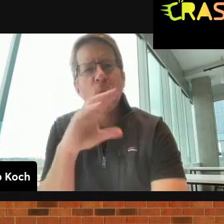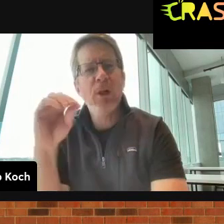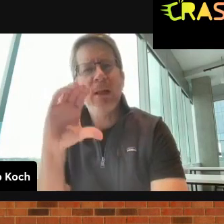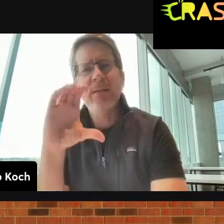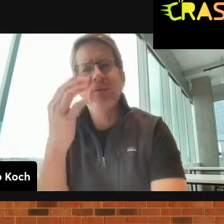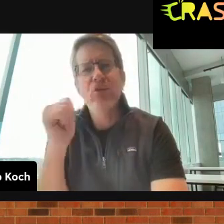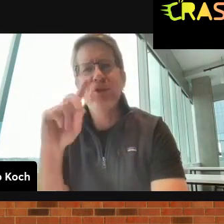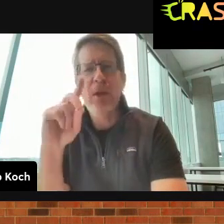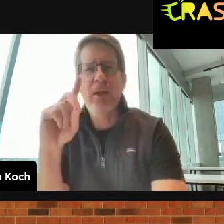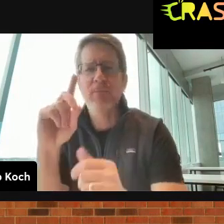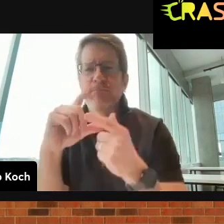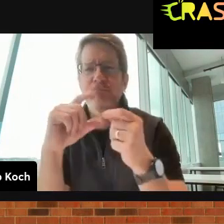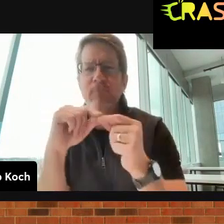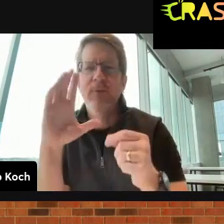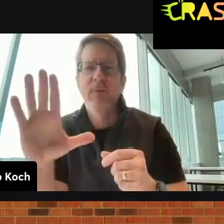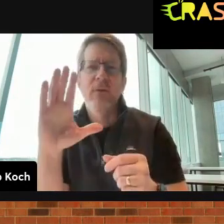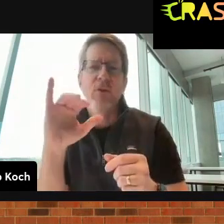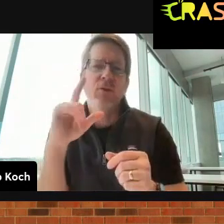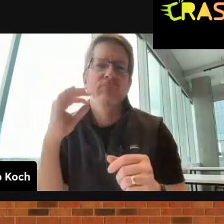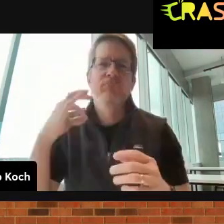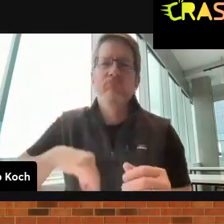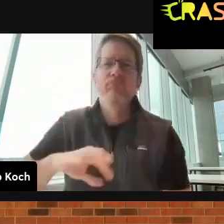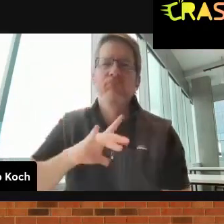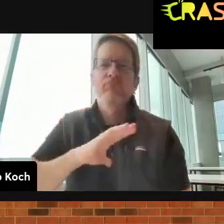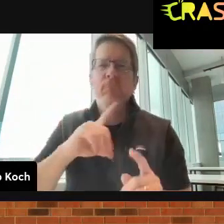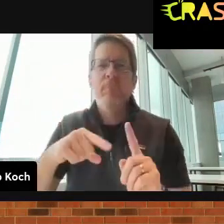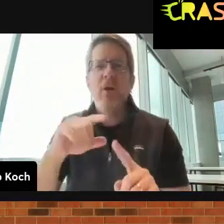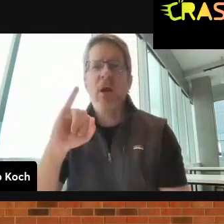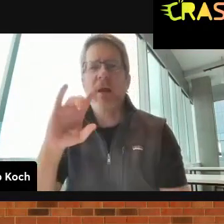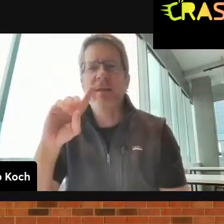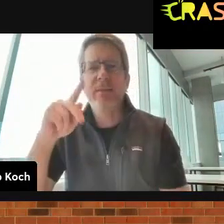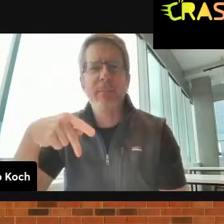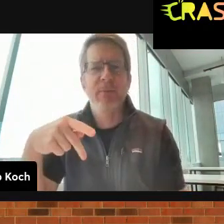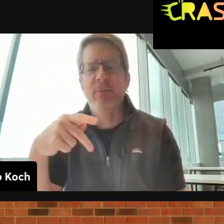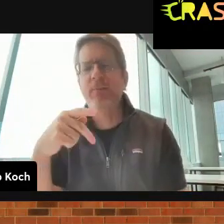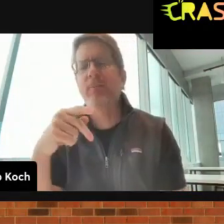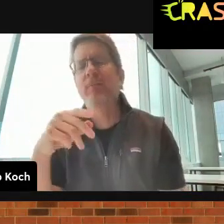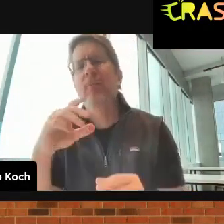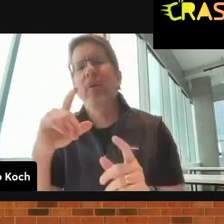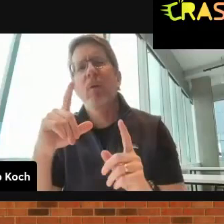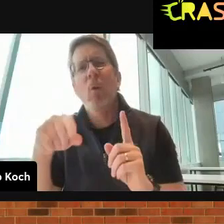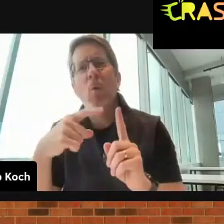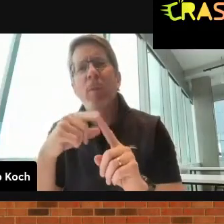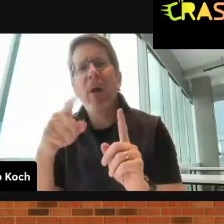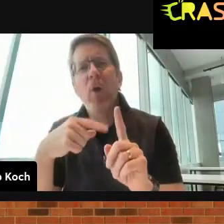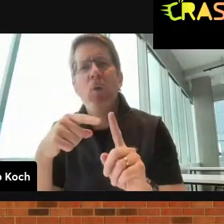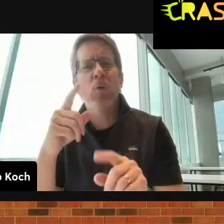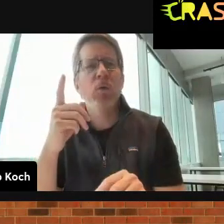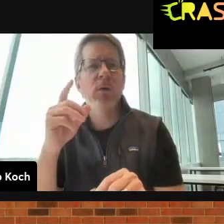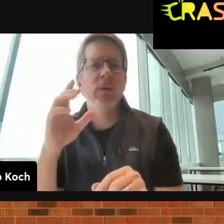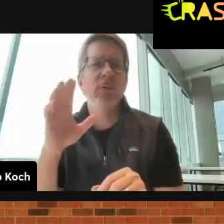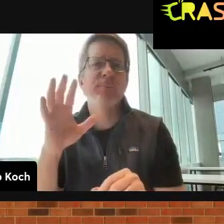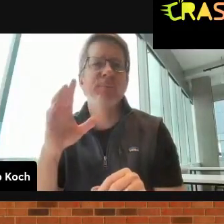And now with Manuel and Chad, if you would like to talk about the